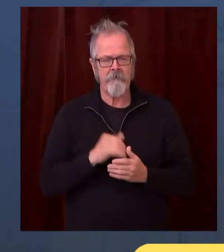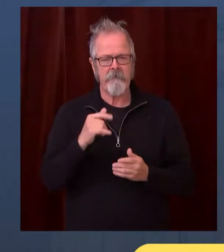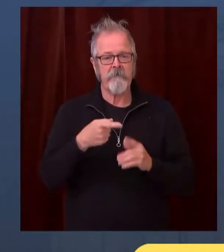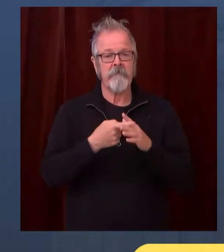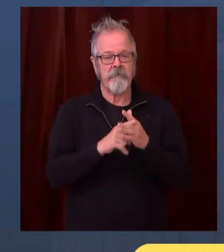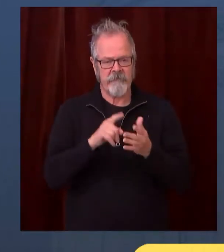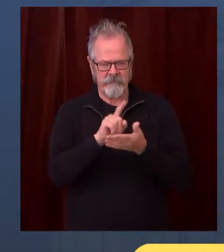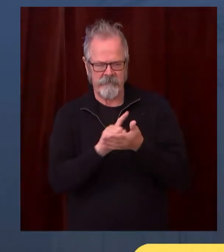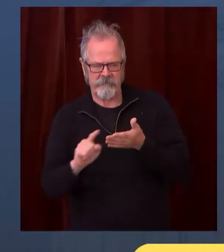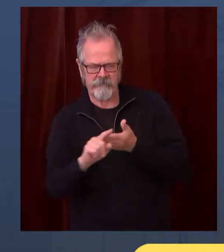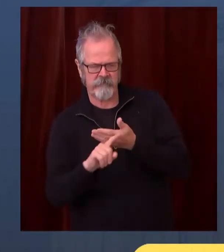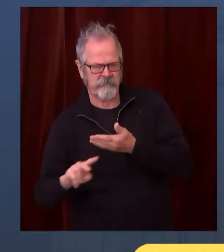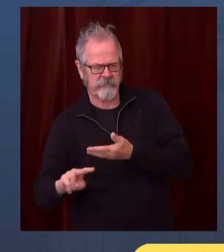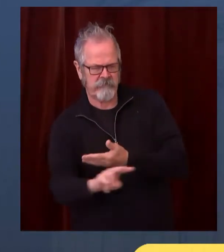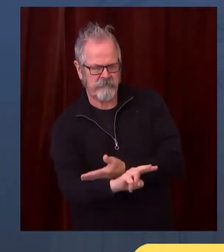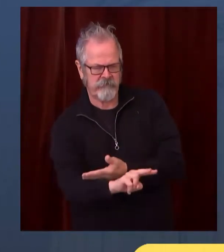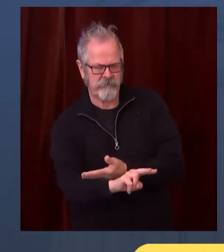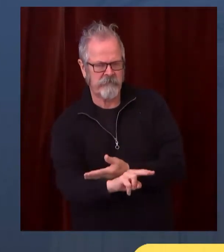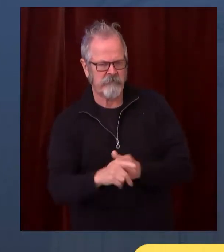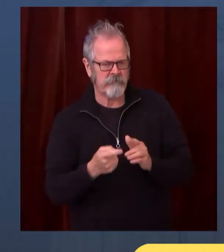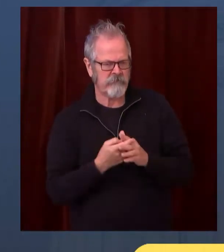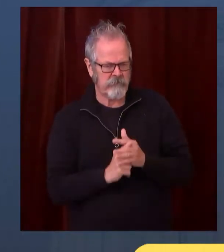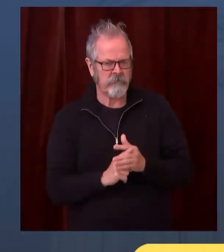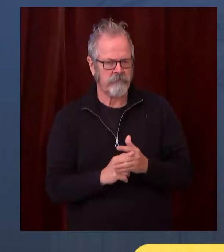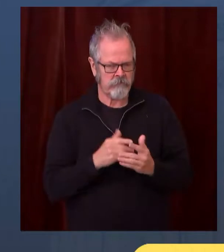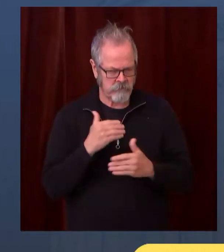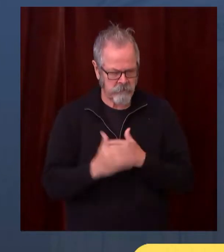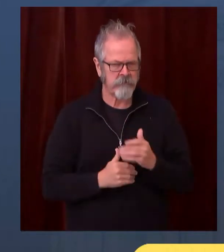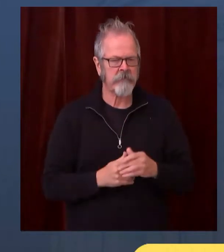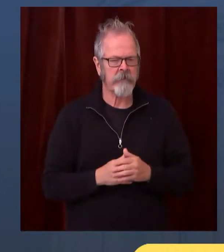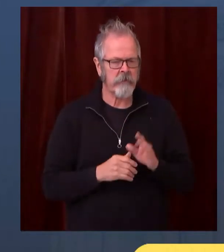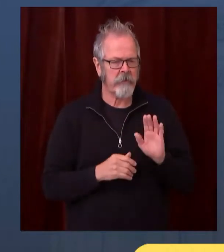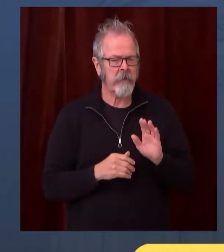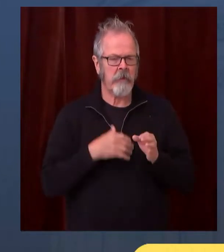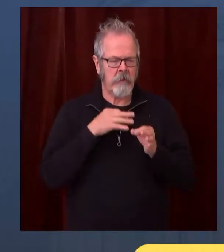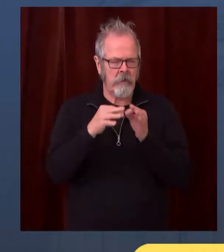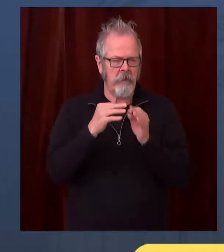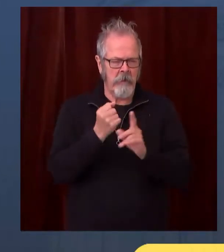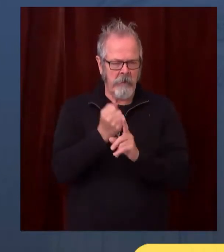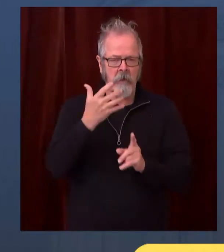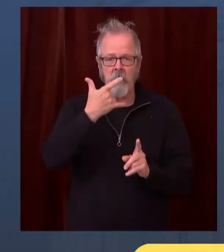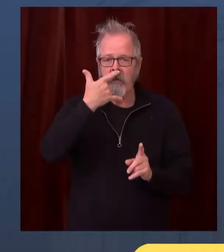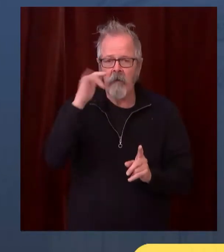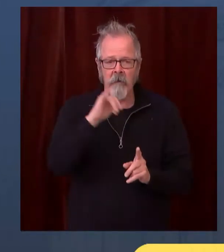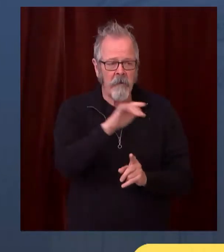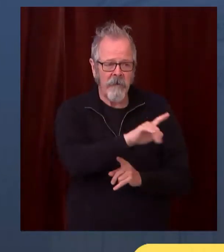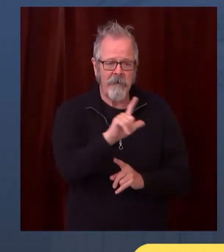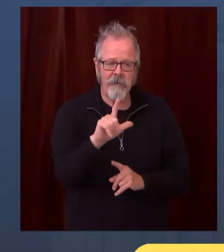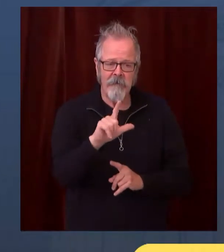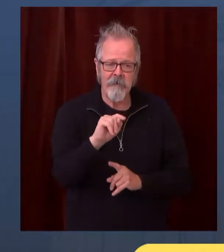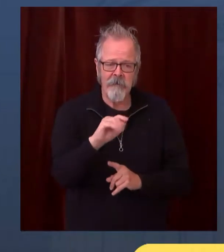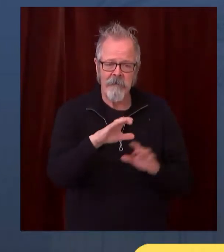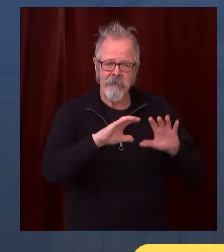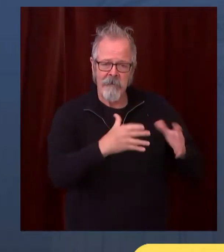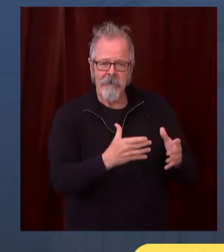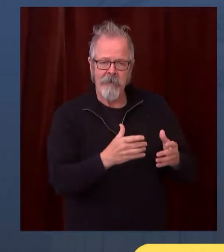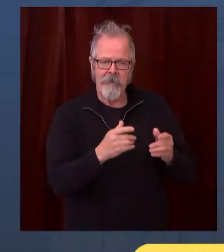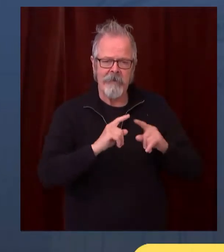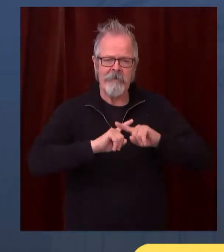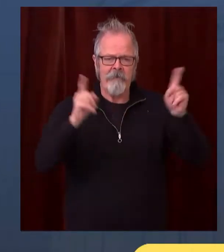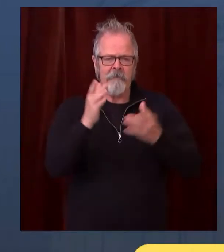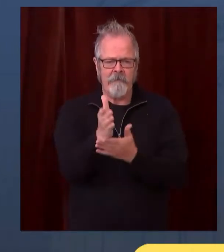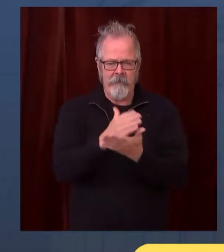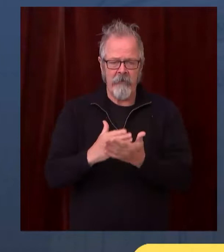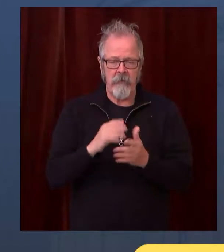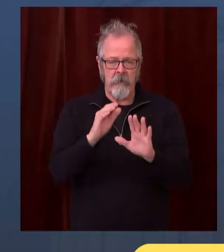Here's some of the highlights of what is going to be allowed. In the first phase, which is essentially all of the long-term care facilities